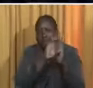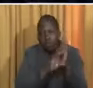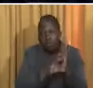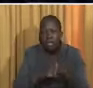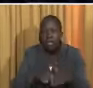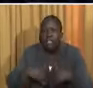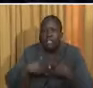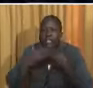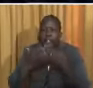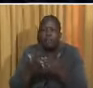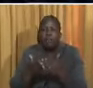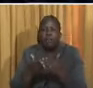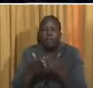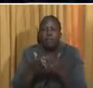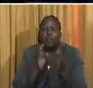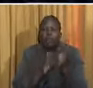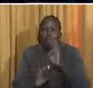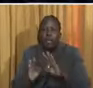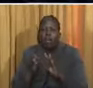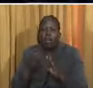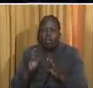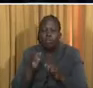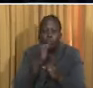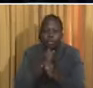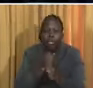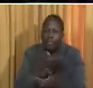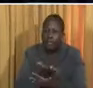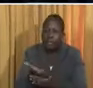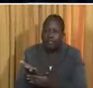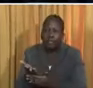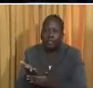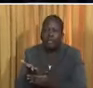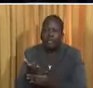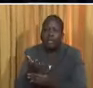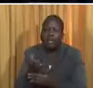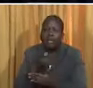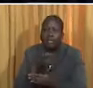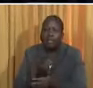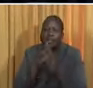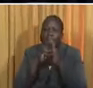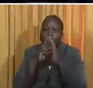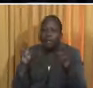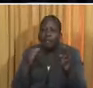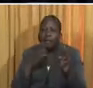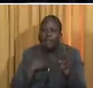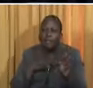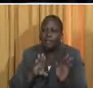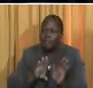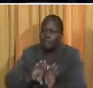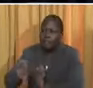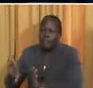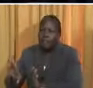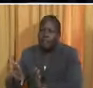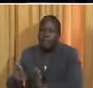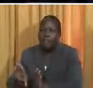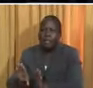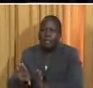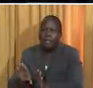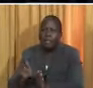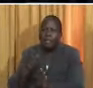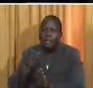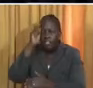alien method of amending it. In the result, I would set aside the judgment of the Court of Appeal and